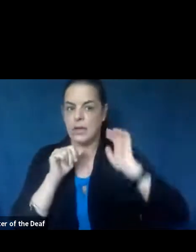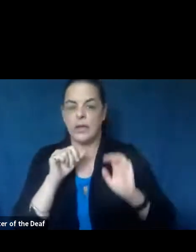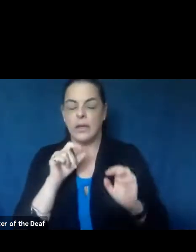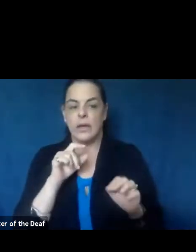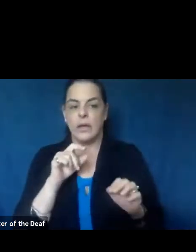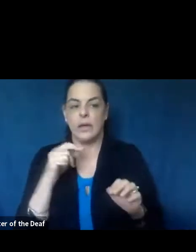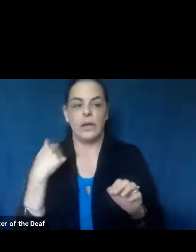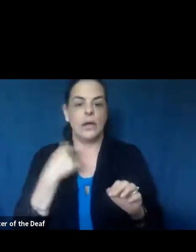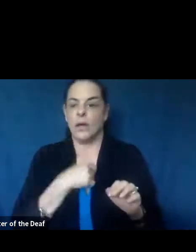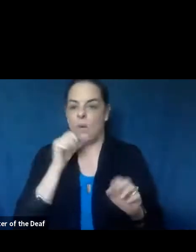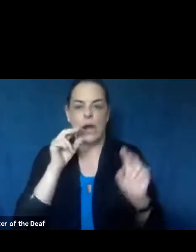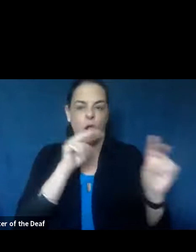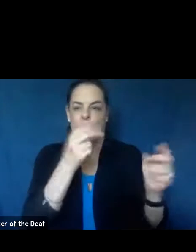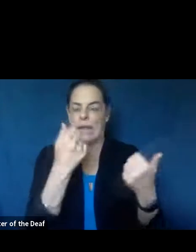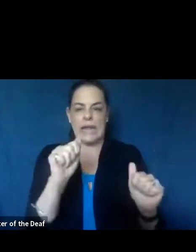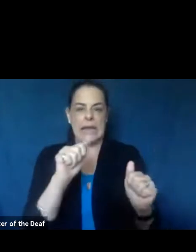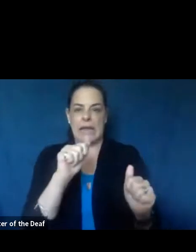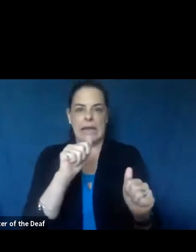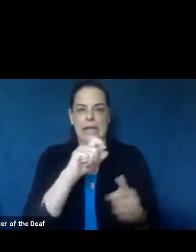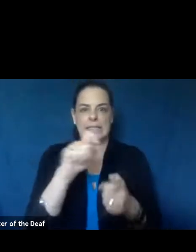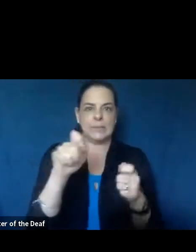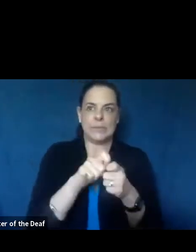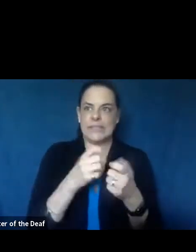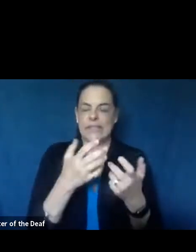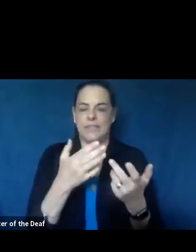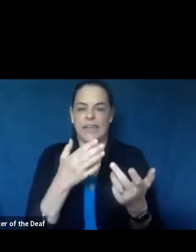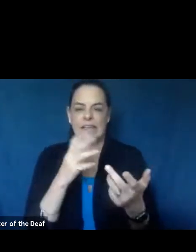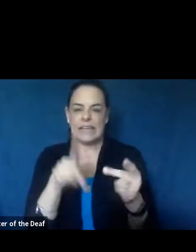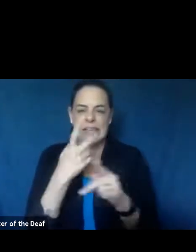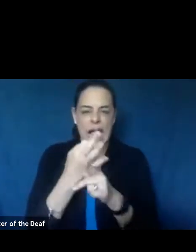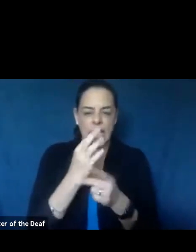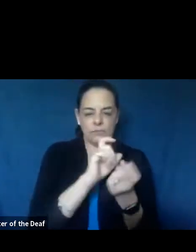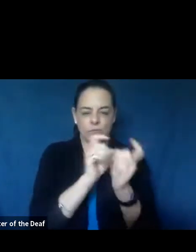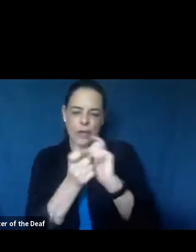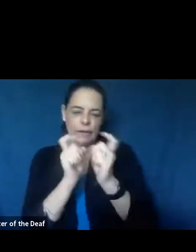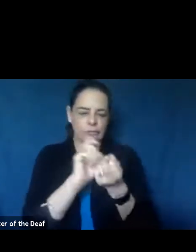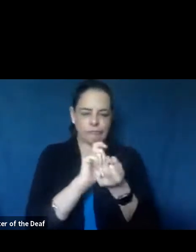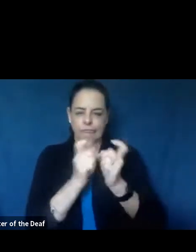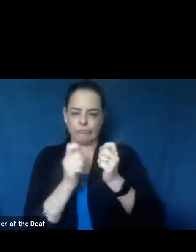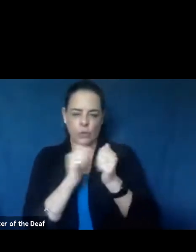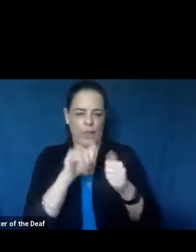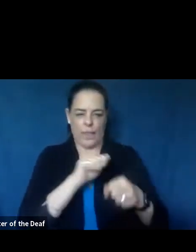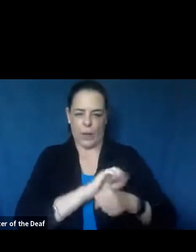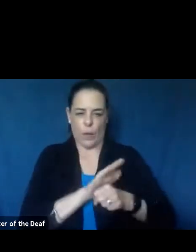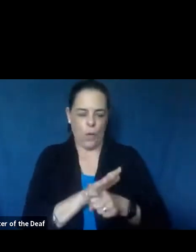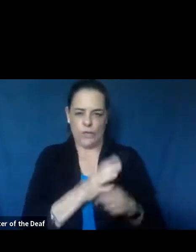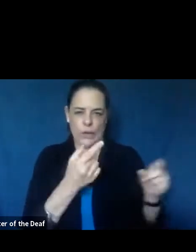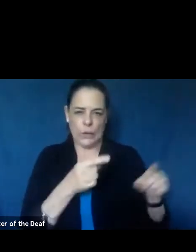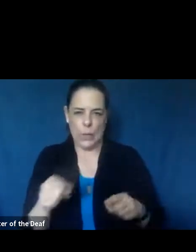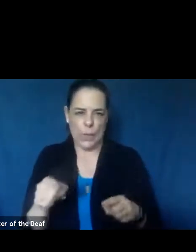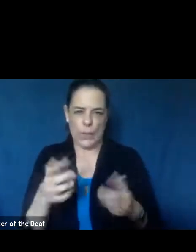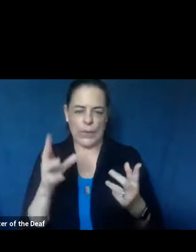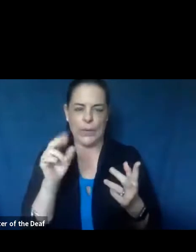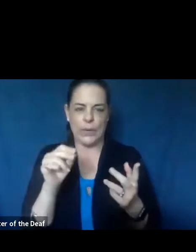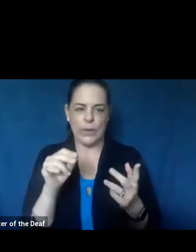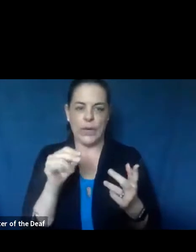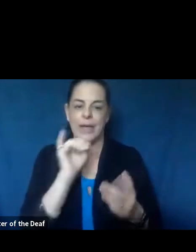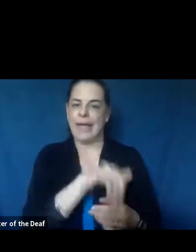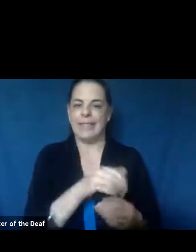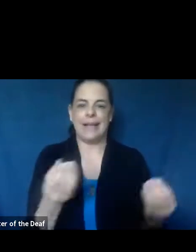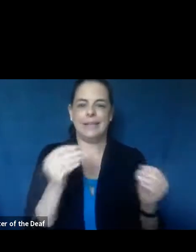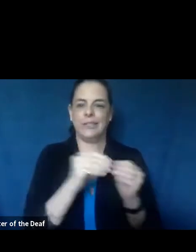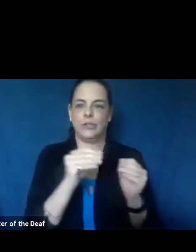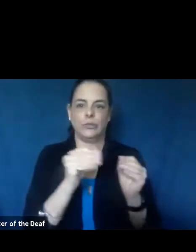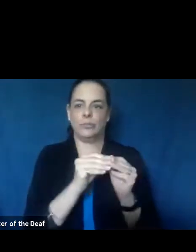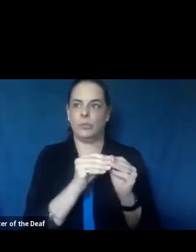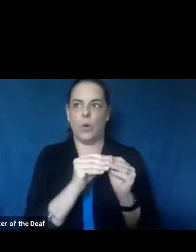We're not looking at any specific genetic shifts or drifts or anything like that that's happening. That's at a much higher level,